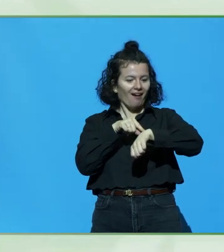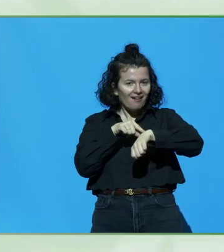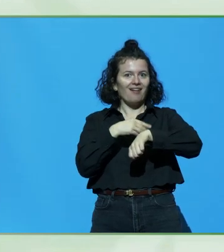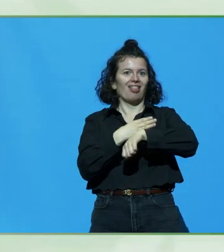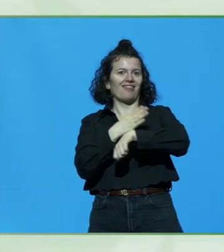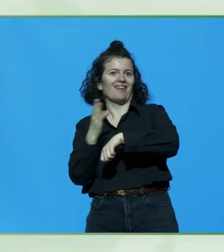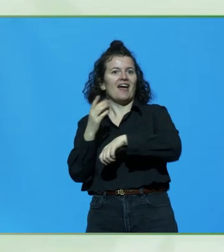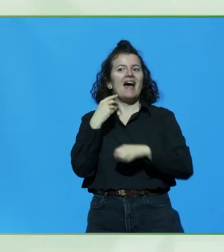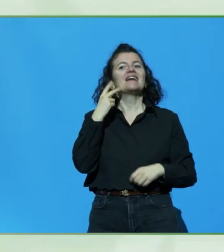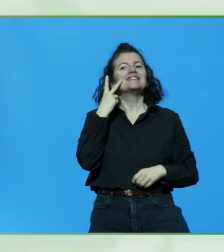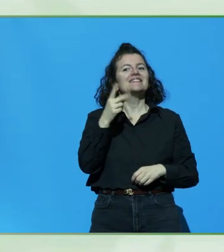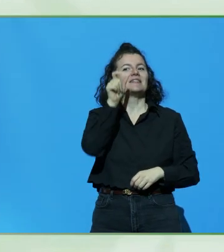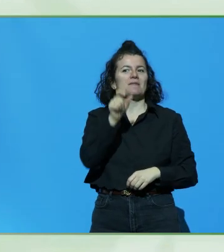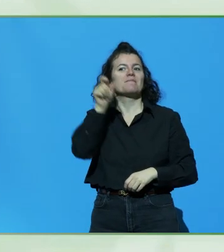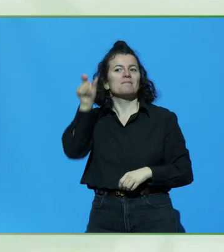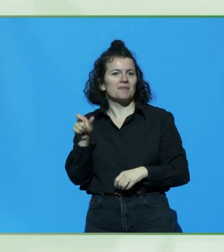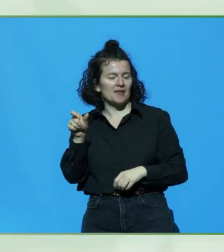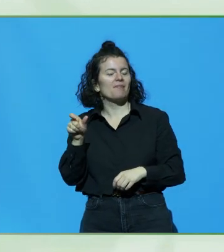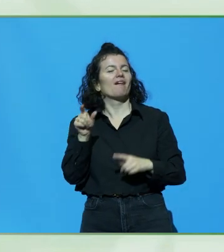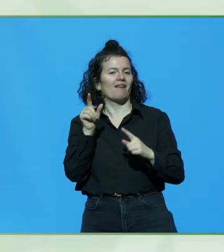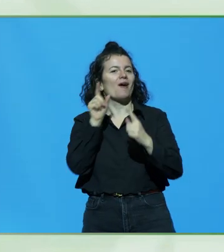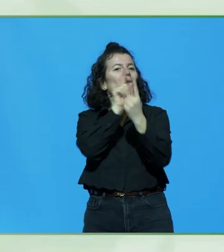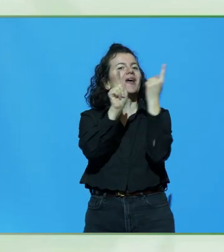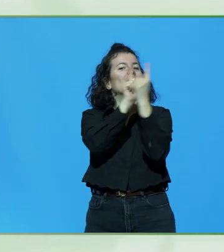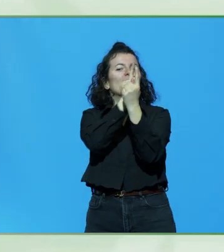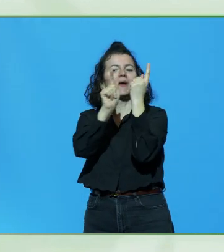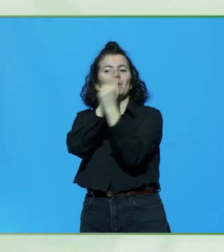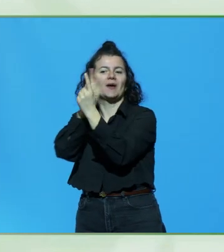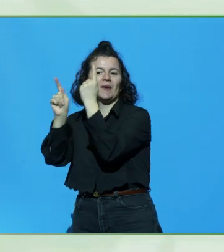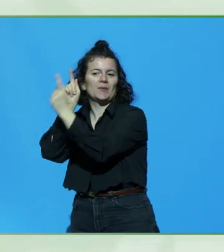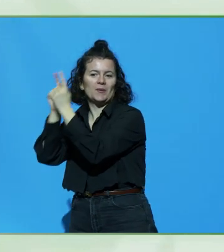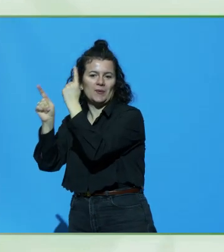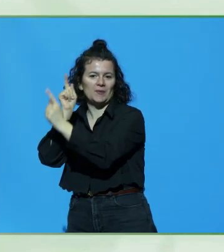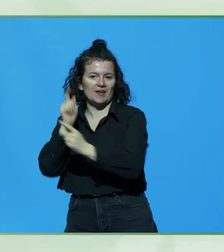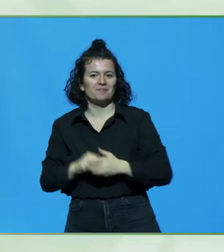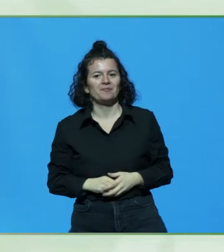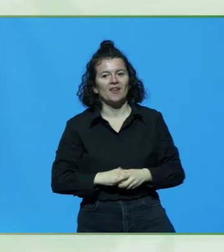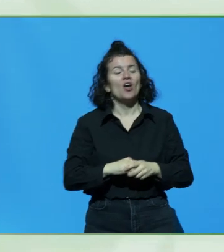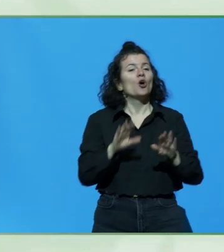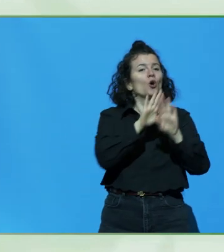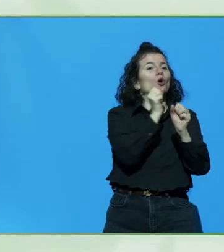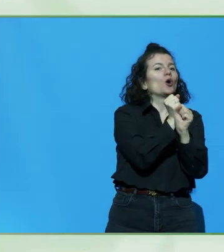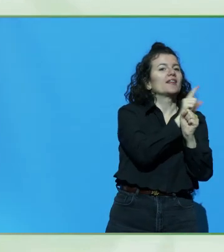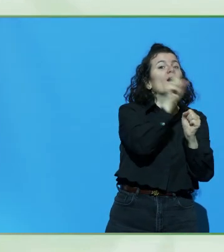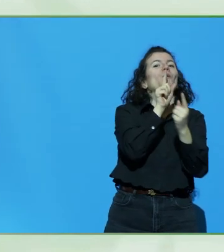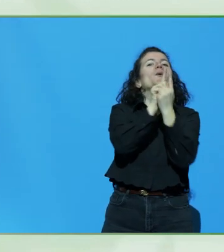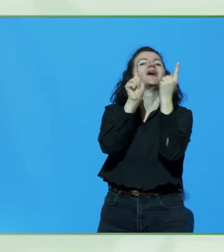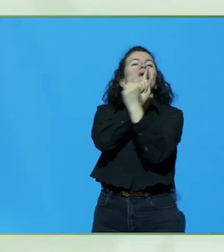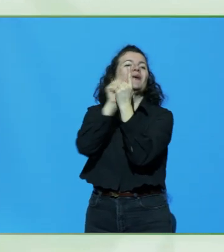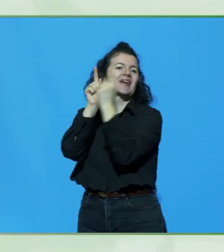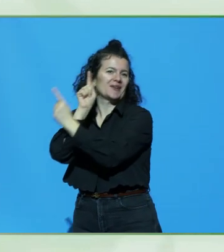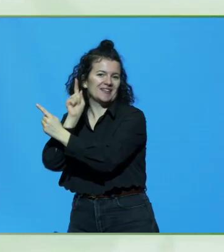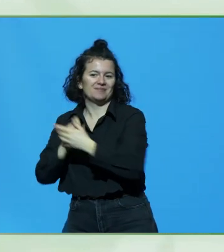not working, they are networking, okay? So then I'm sure this room is going to be full of people. But yesterday